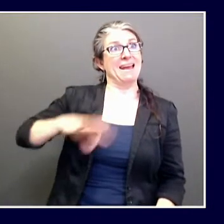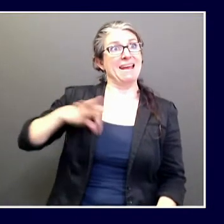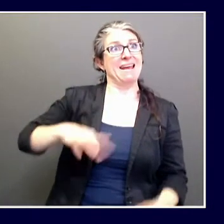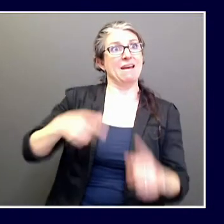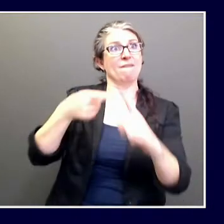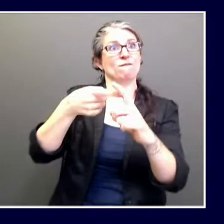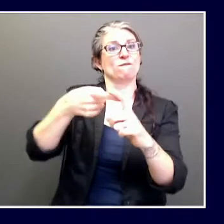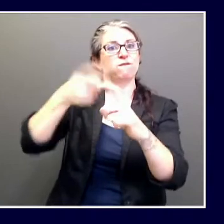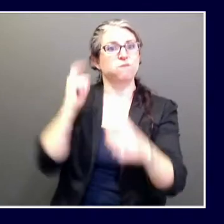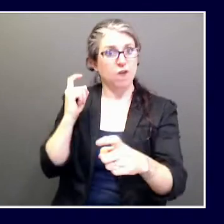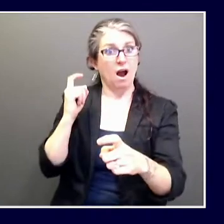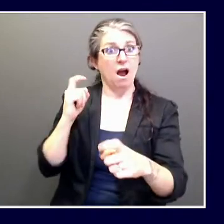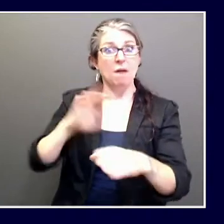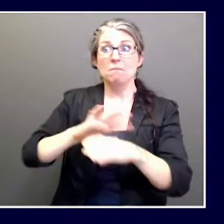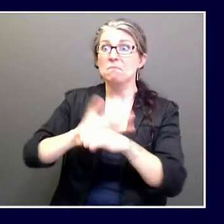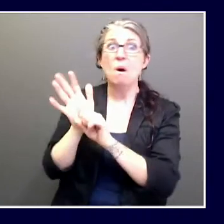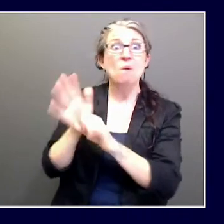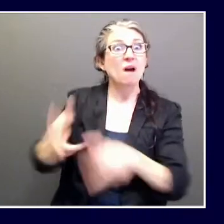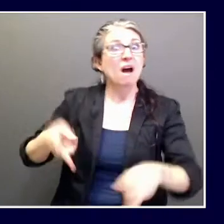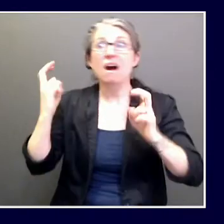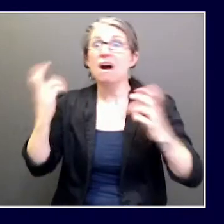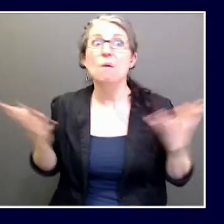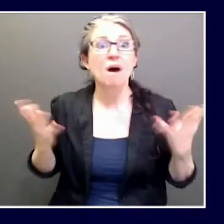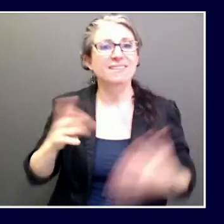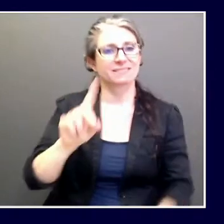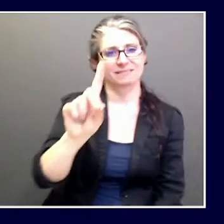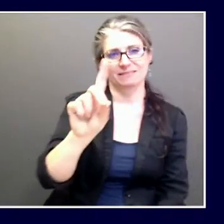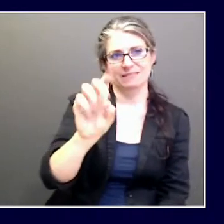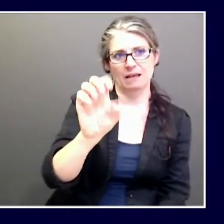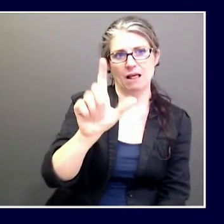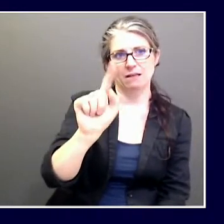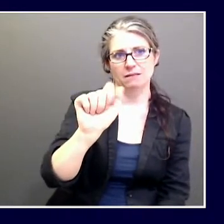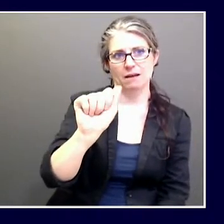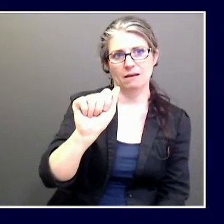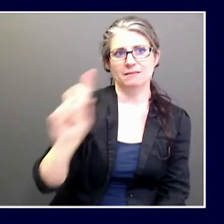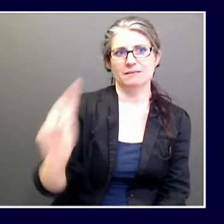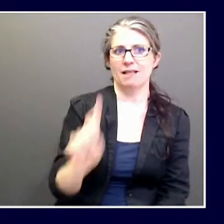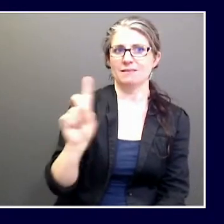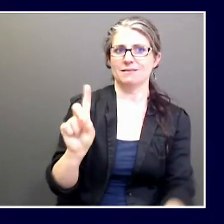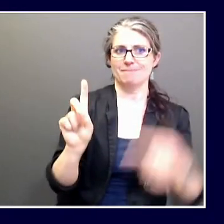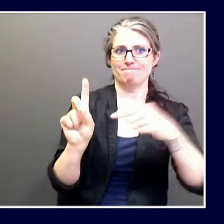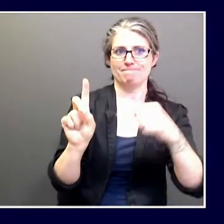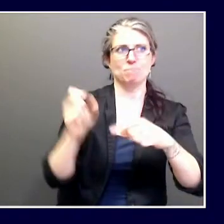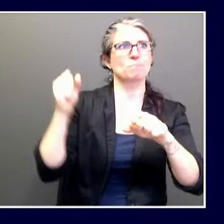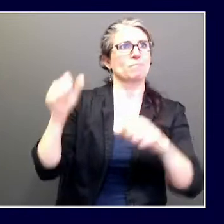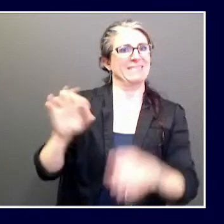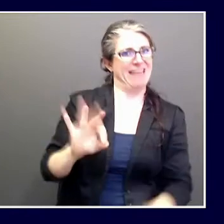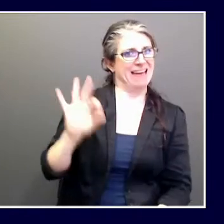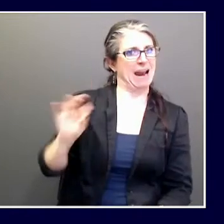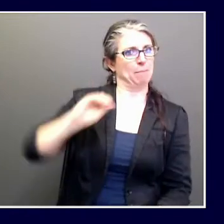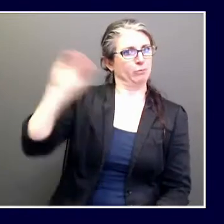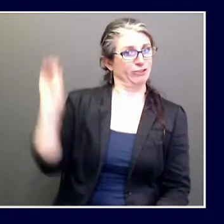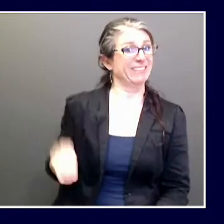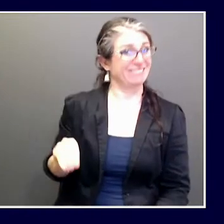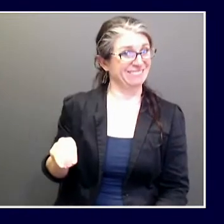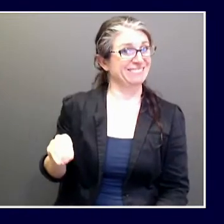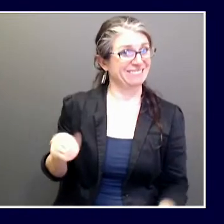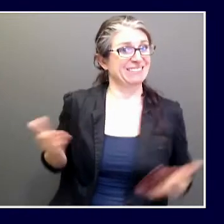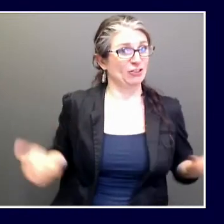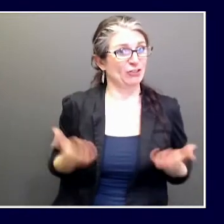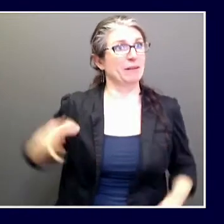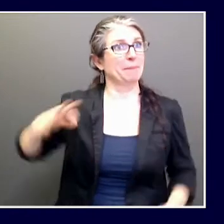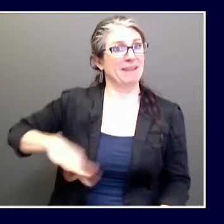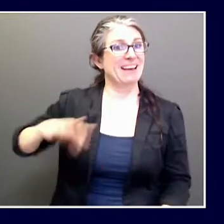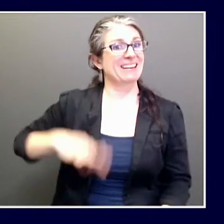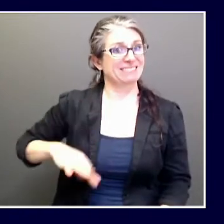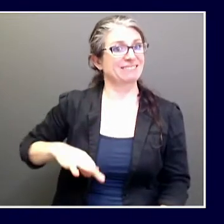Omicron if or when it arrives in Maine. Now, in closing, I want to talk about what all of this means for